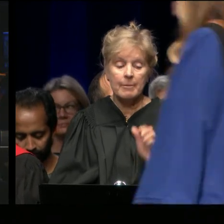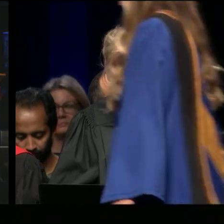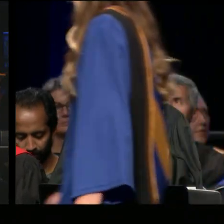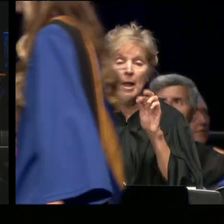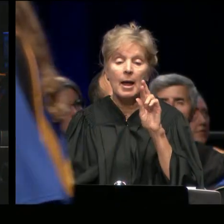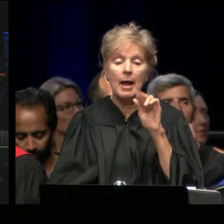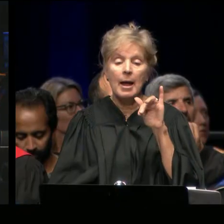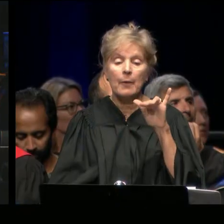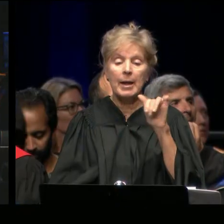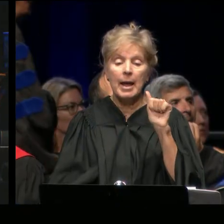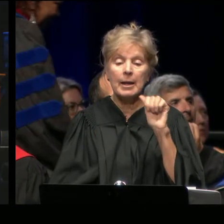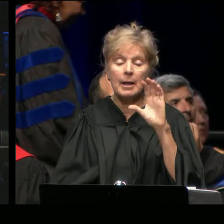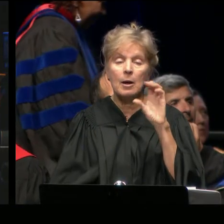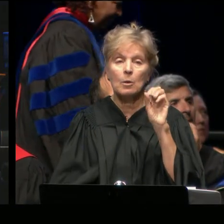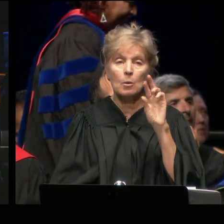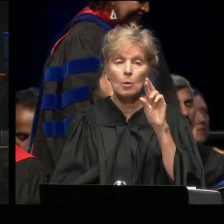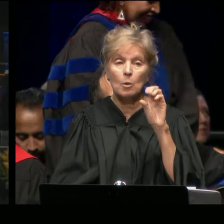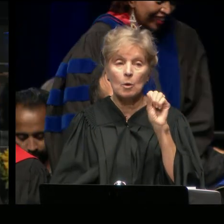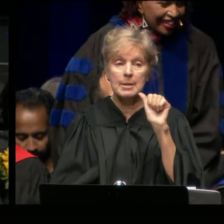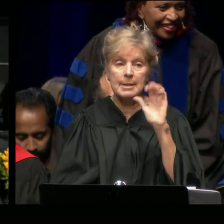Ariana Korskaden.